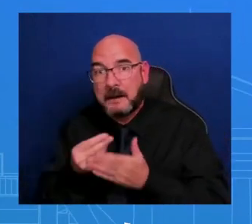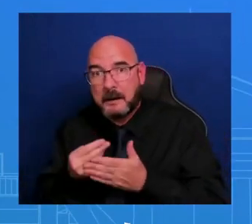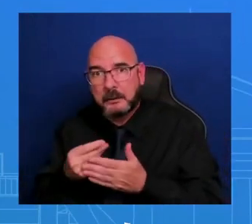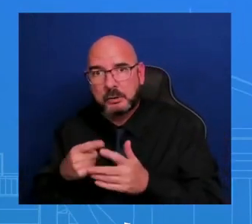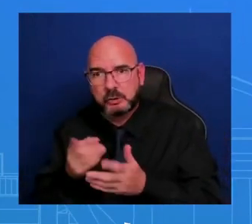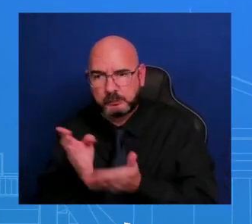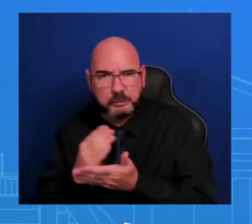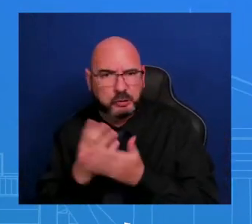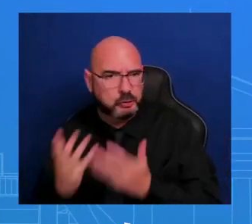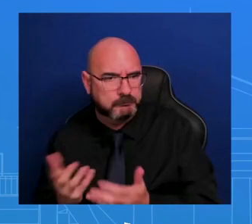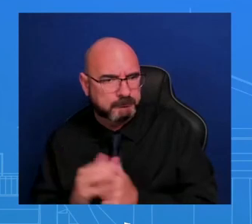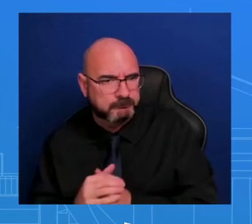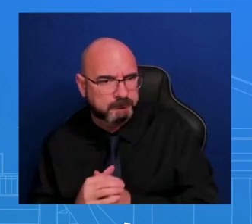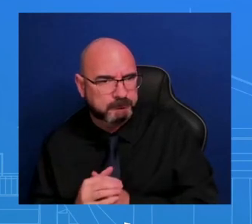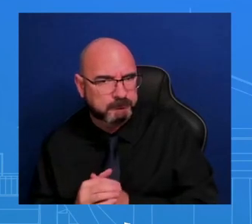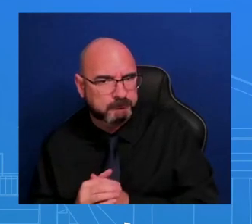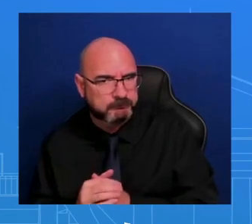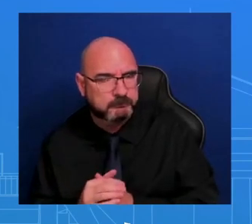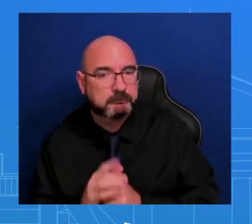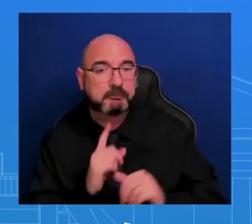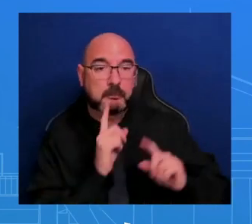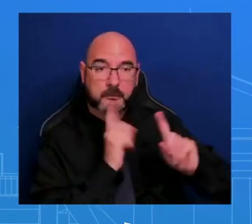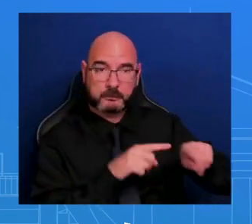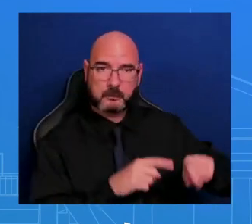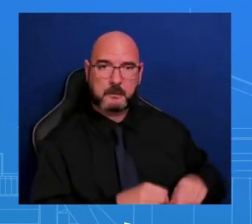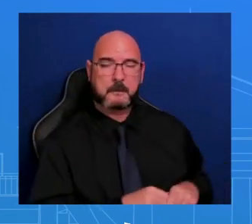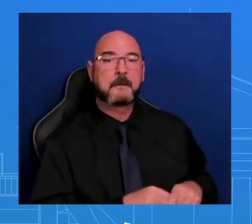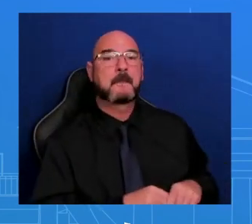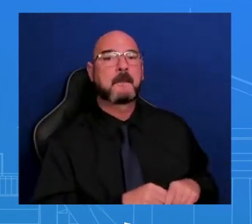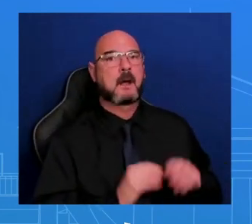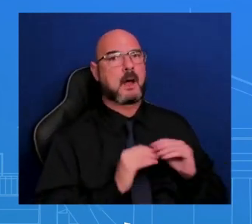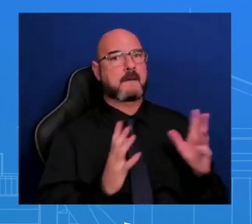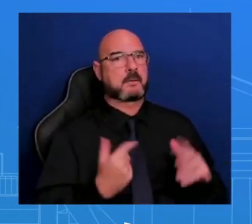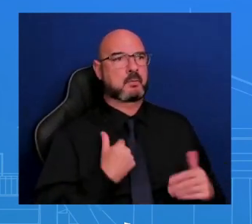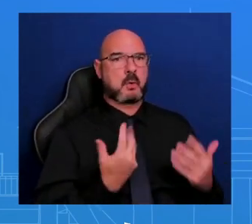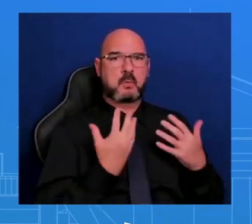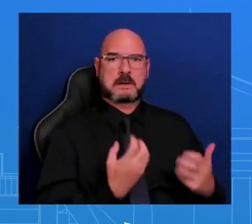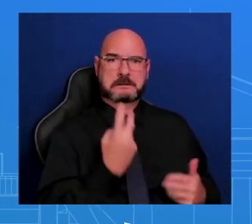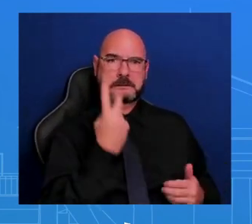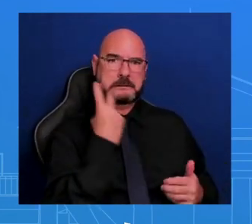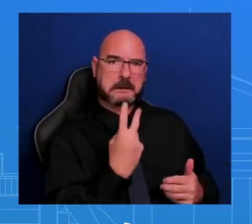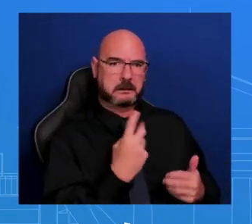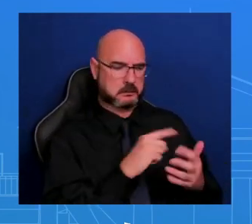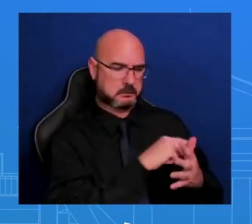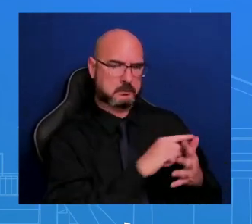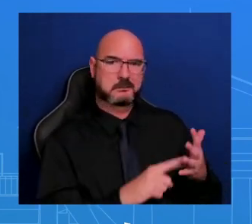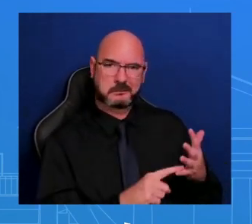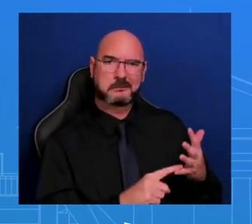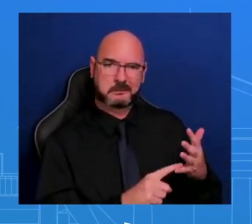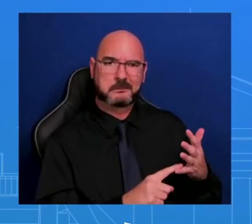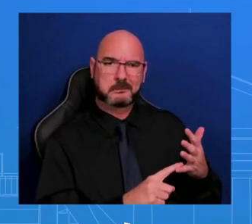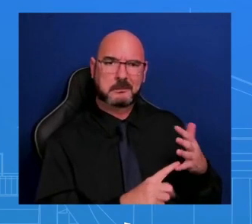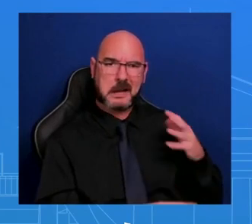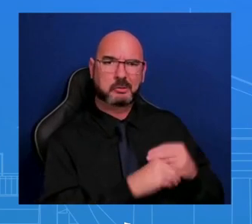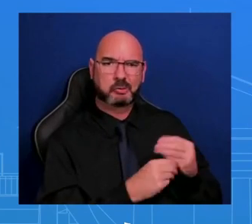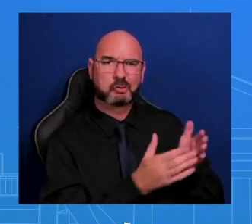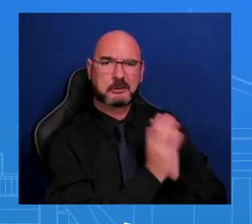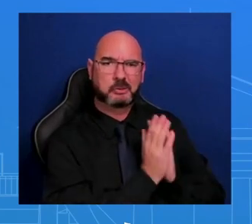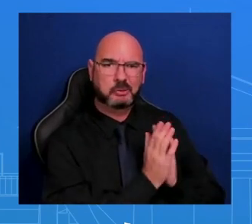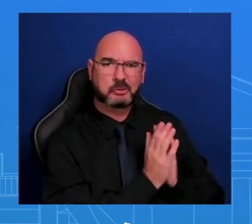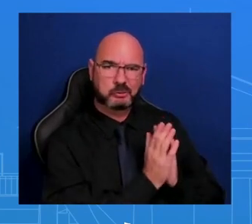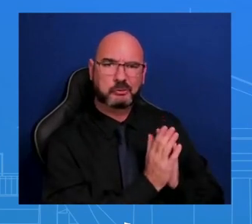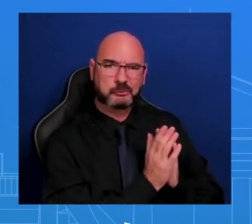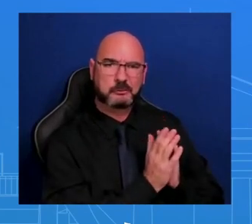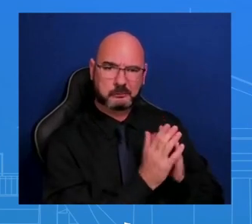on that, but certainly we want to see both of them get through, both the domestic supplemental, which we're going to announce this week, and obviously the